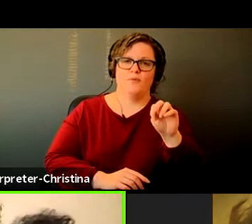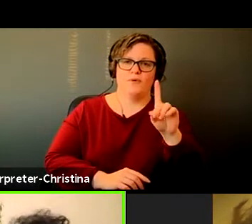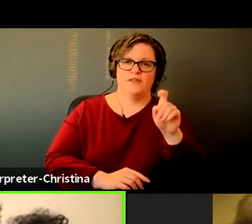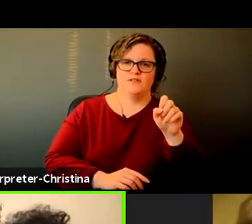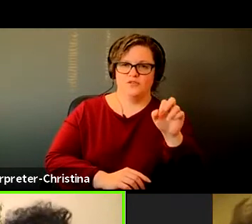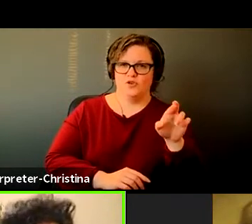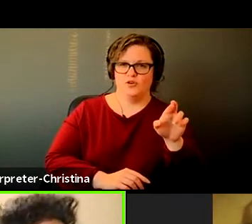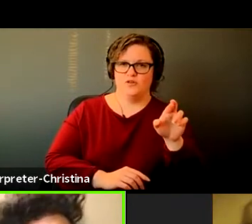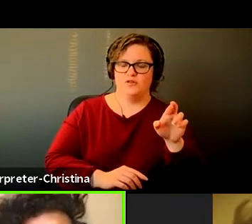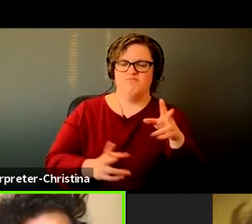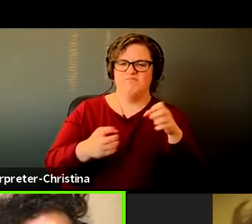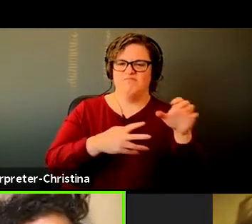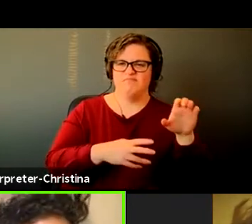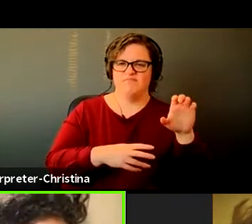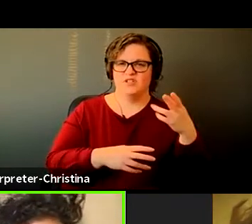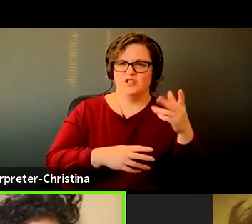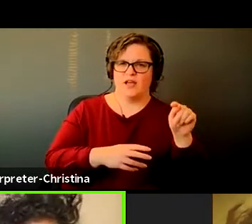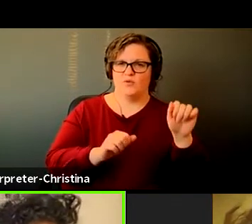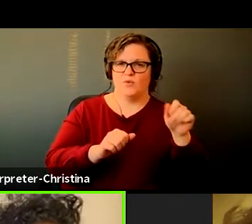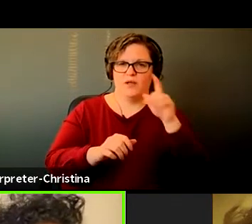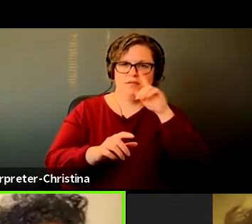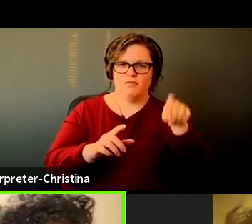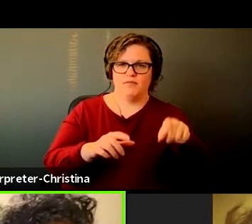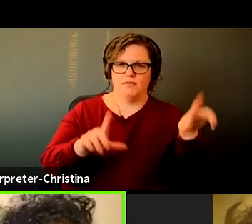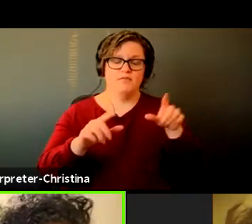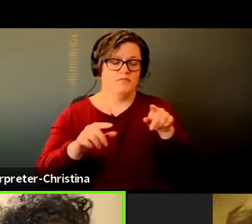Yes. So wonderful.